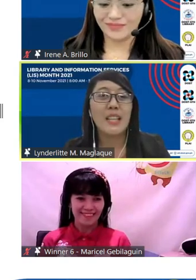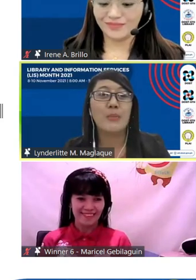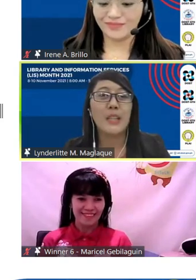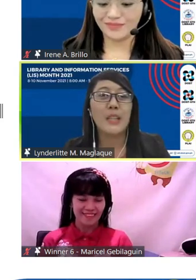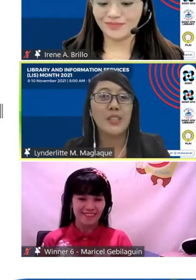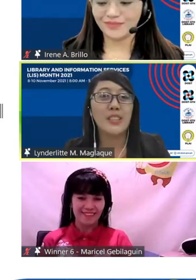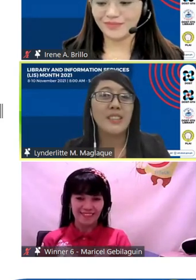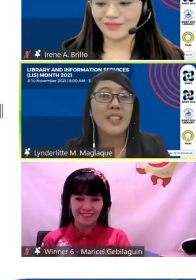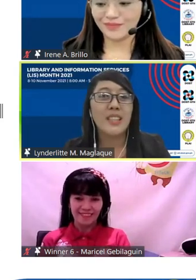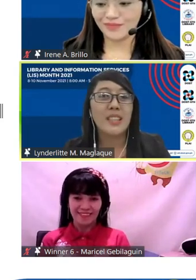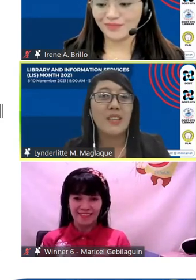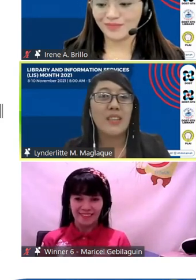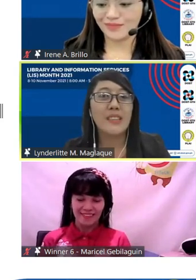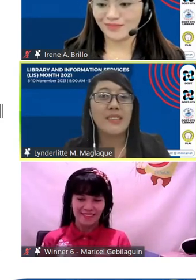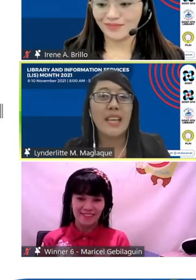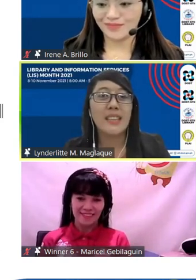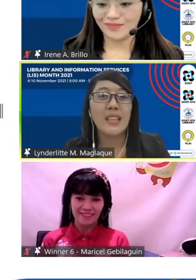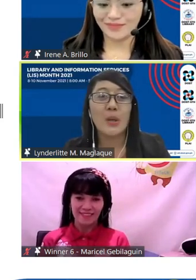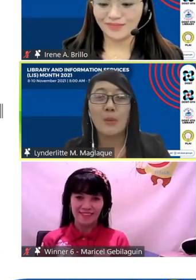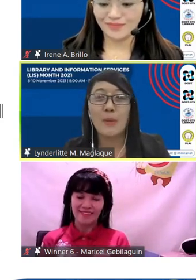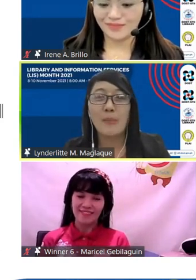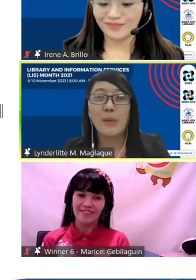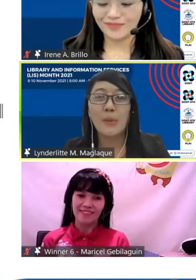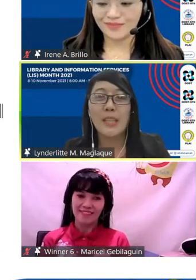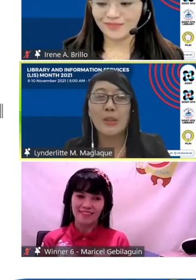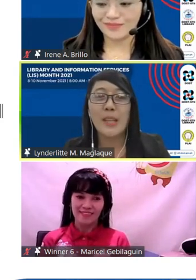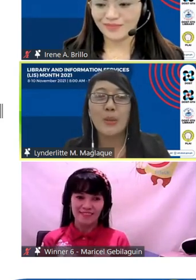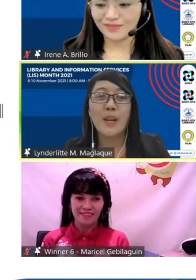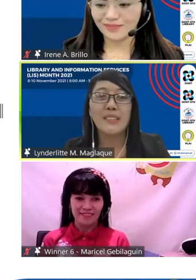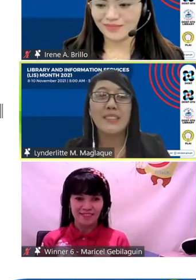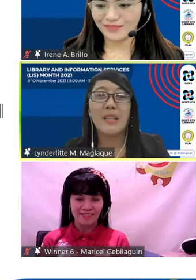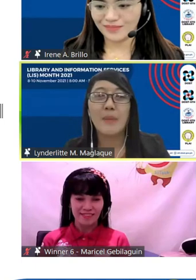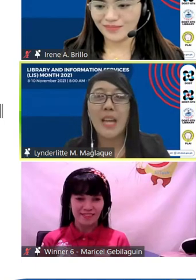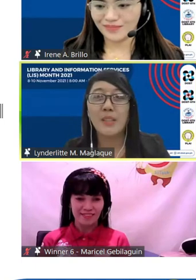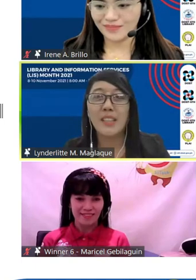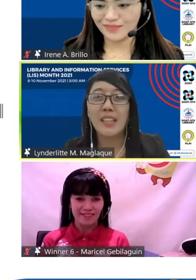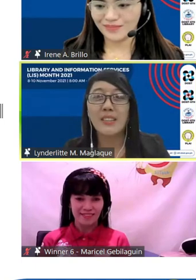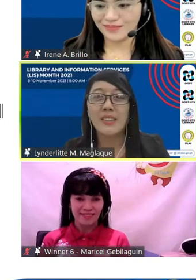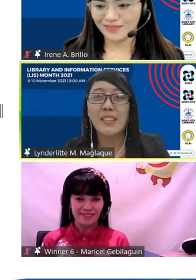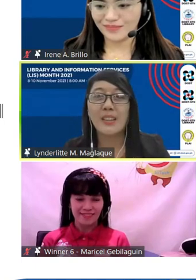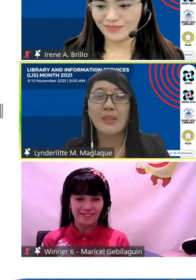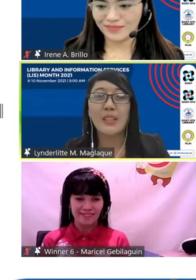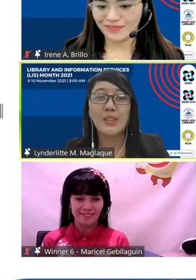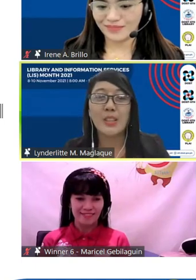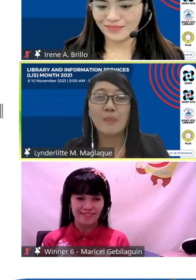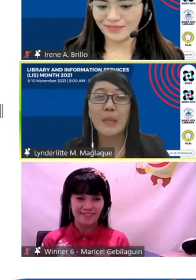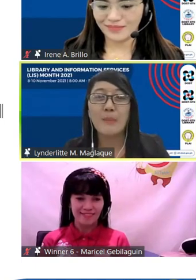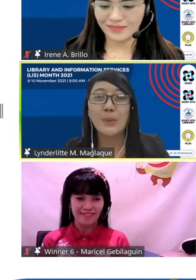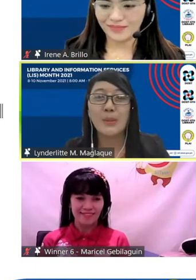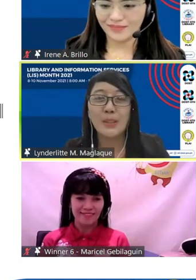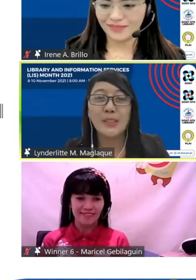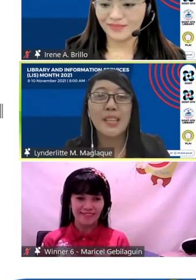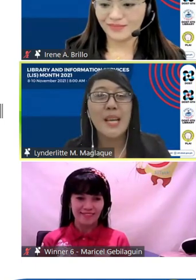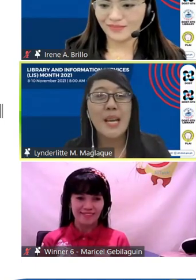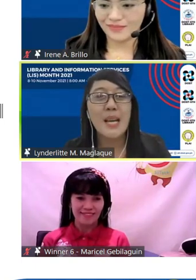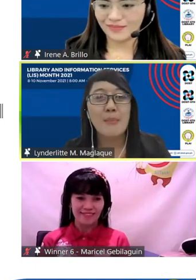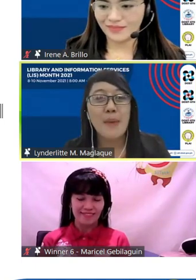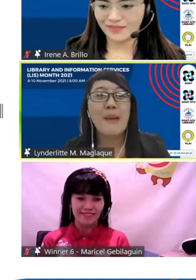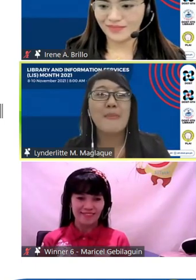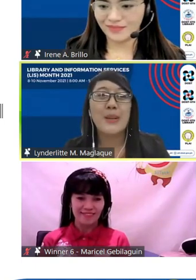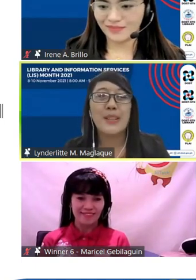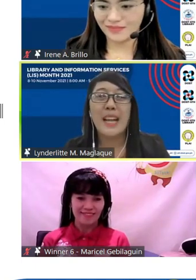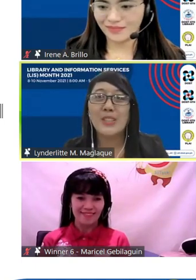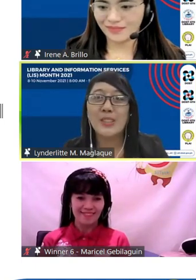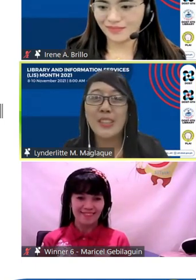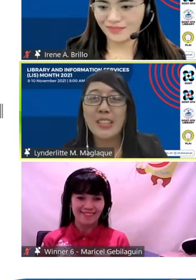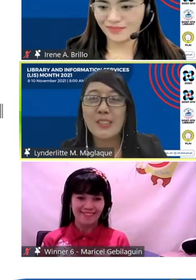month celebration given this 10th day of November 2021 signed by our director, Director Richard P. Burgos.